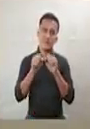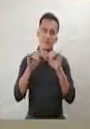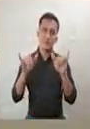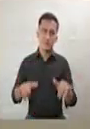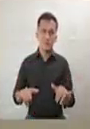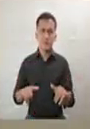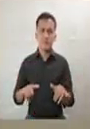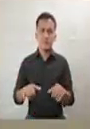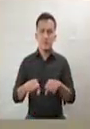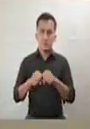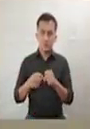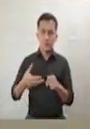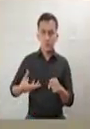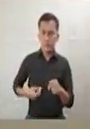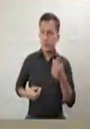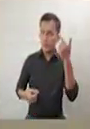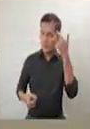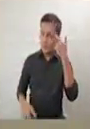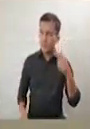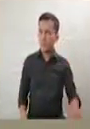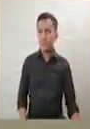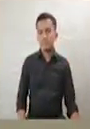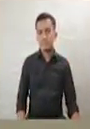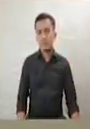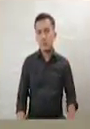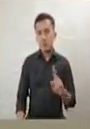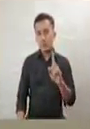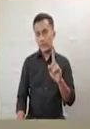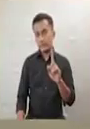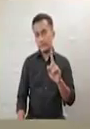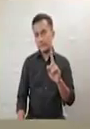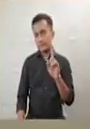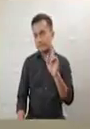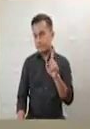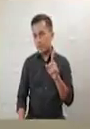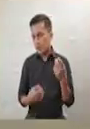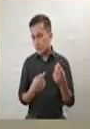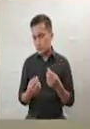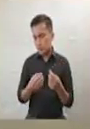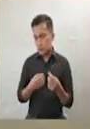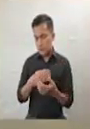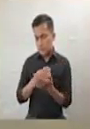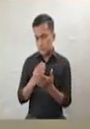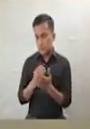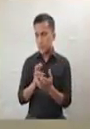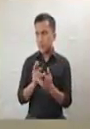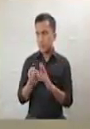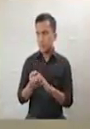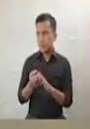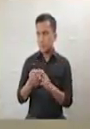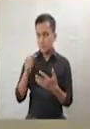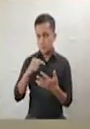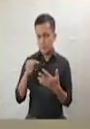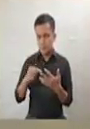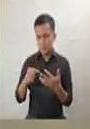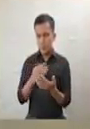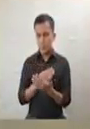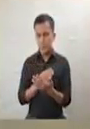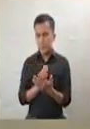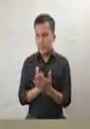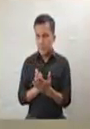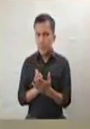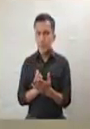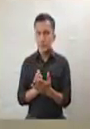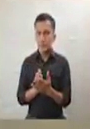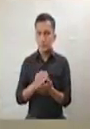broken, corrupt government. One thing I will do other than budget reform, itemize the budget, lower down